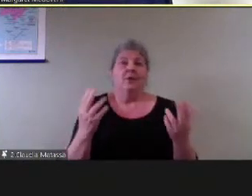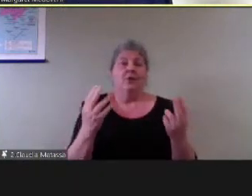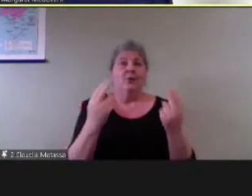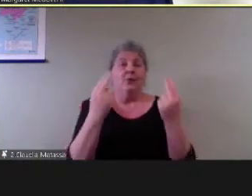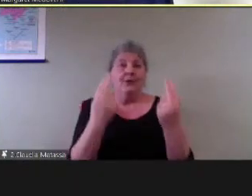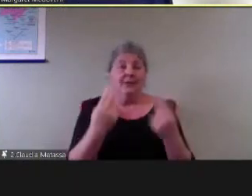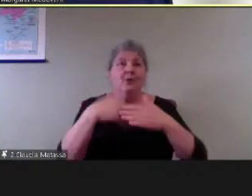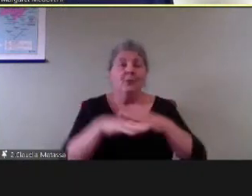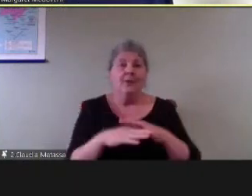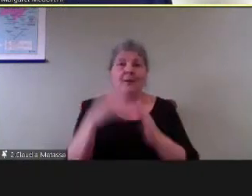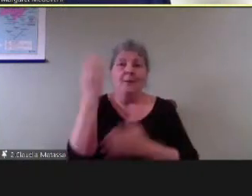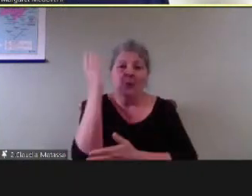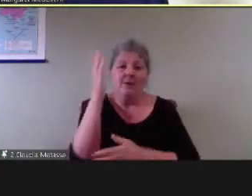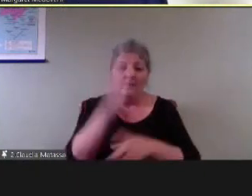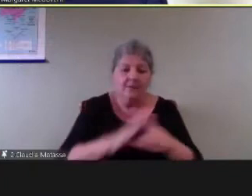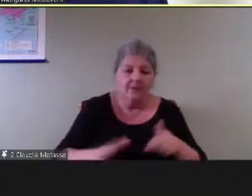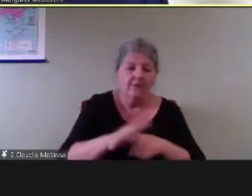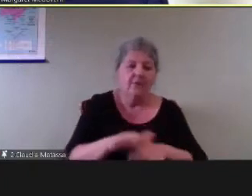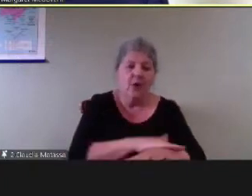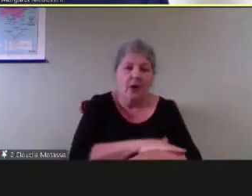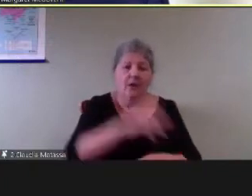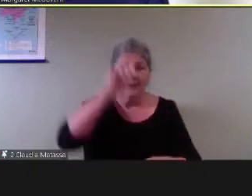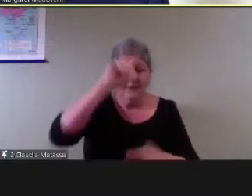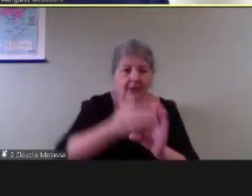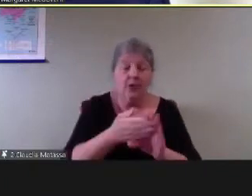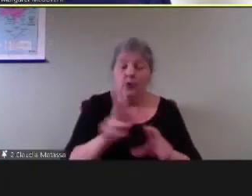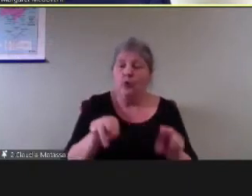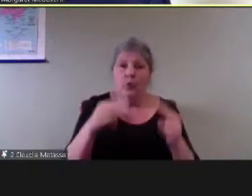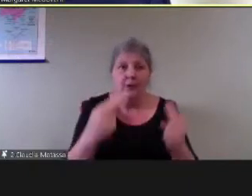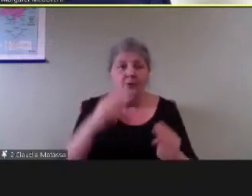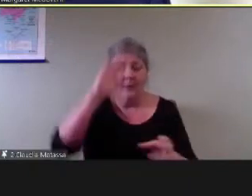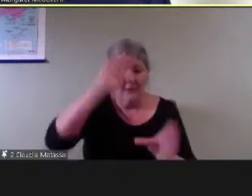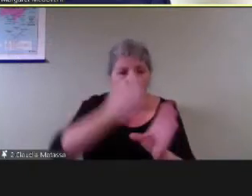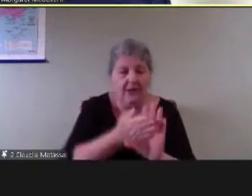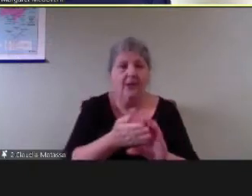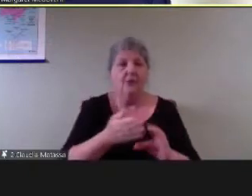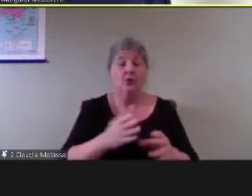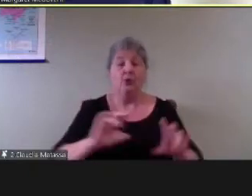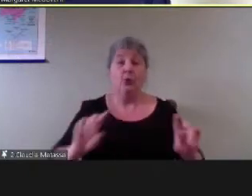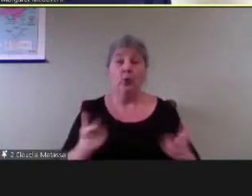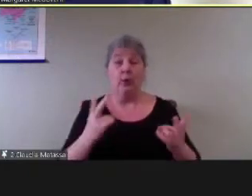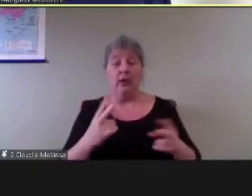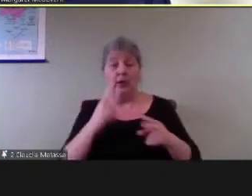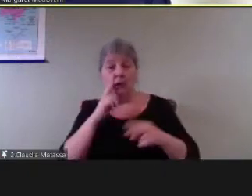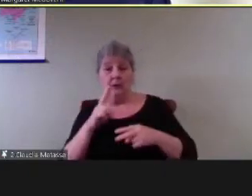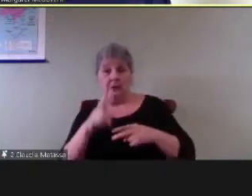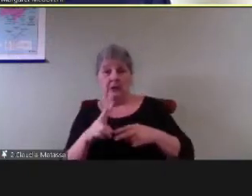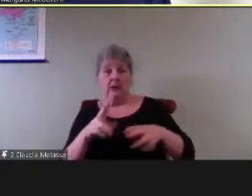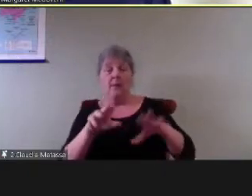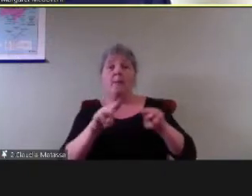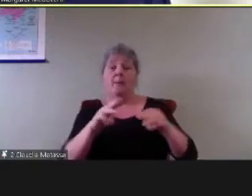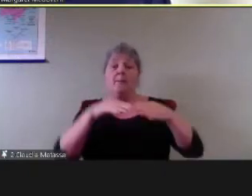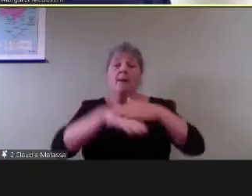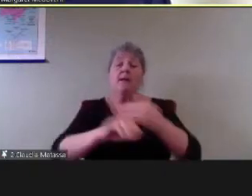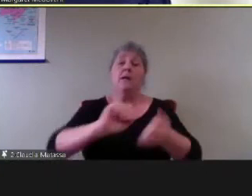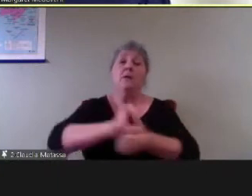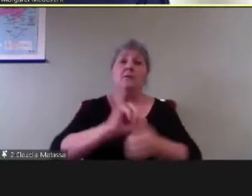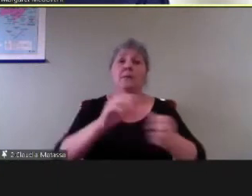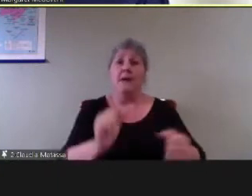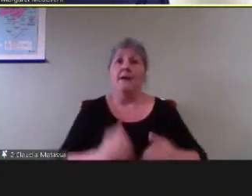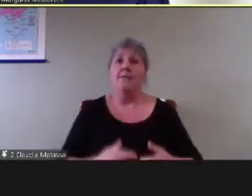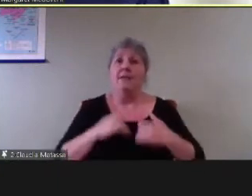environment long. Indeed, you wouldn't need to be a psychologist or a mental health professional to very quickly ascertain that the people in custody have